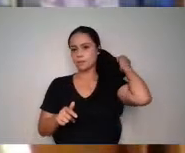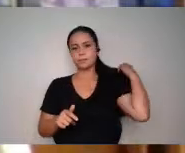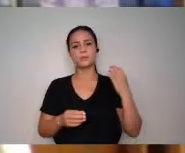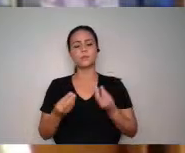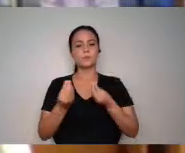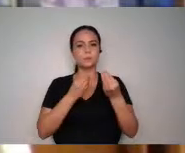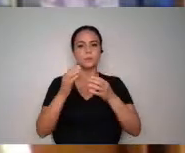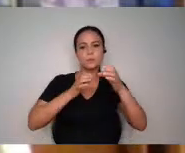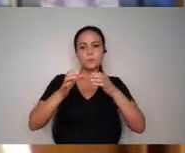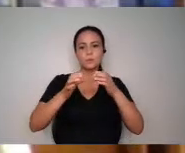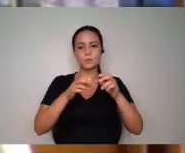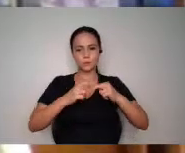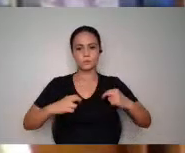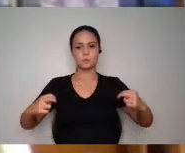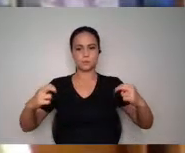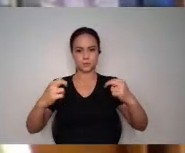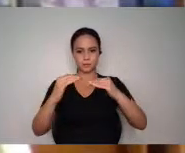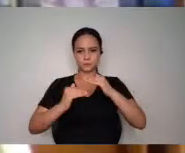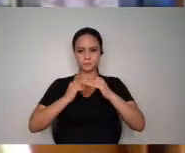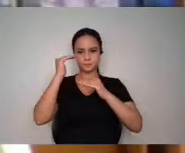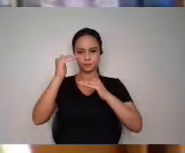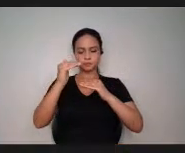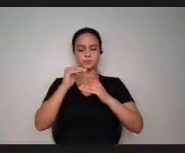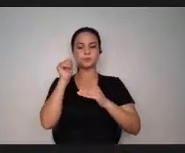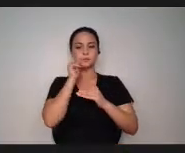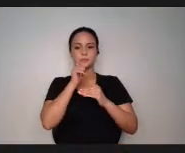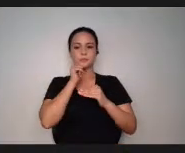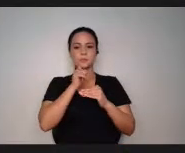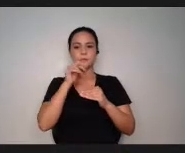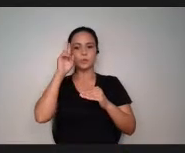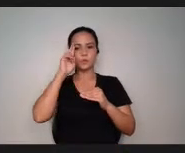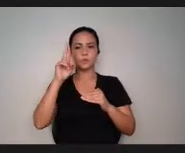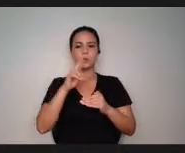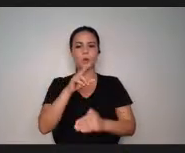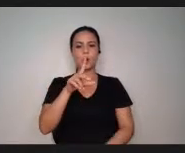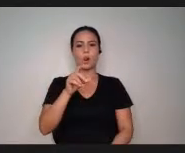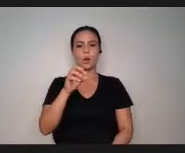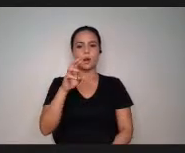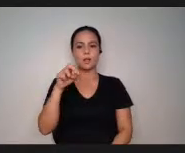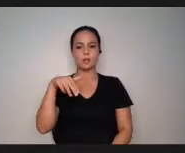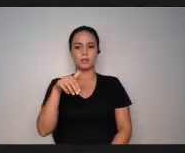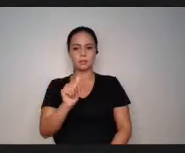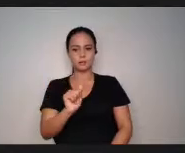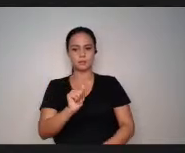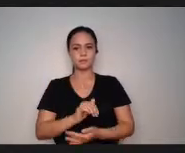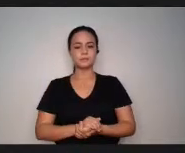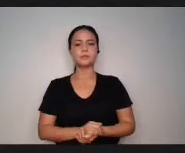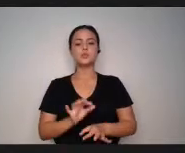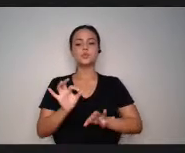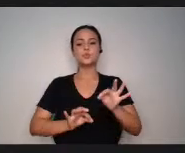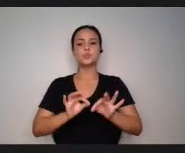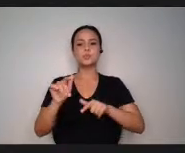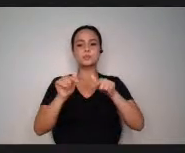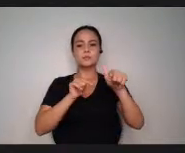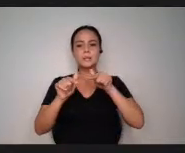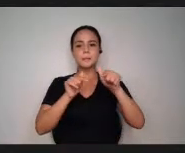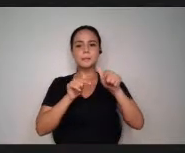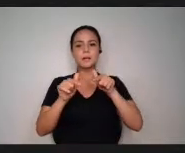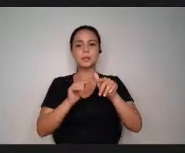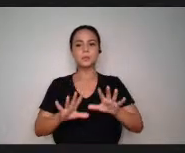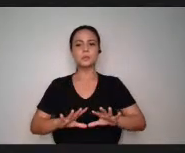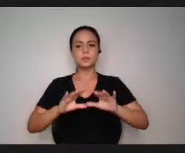Prosecutor of the Labor Prosecutor Service. As the coordinator of the panel, Dr. Lorena de Mello Resende Gurnado, and